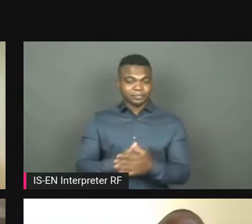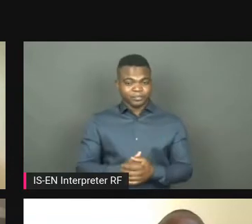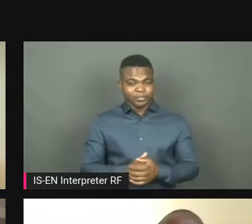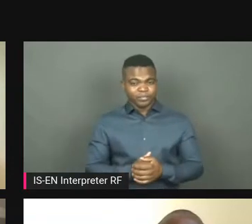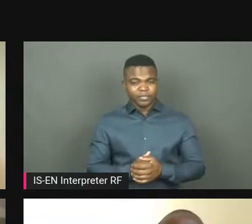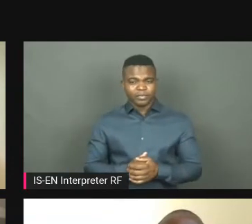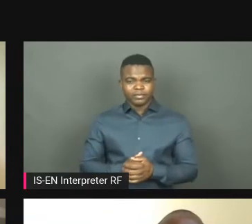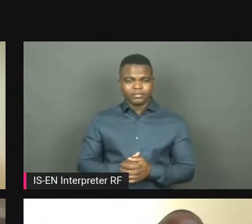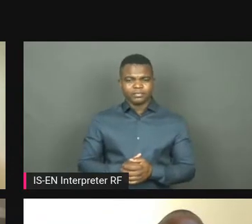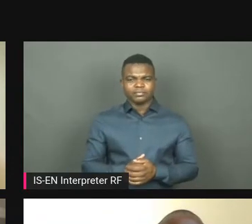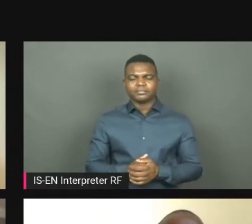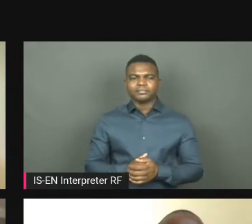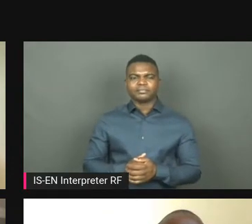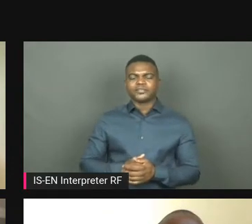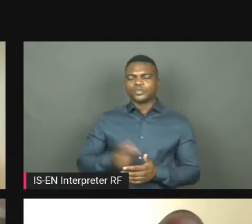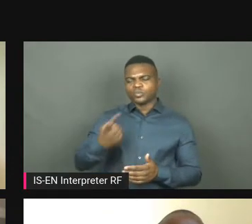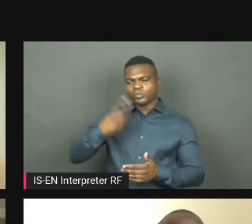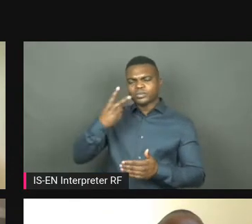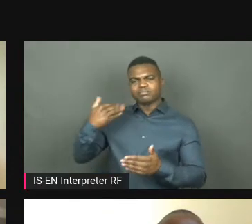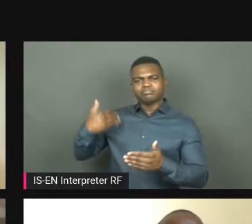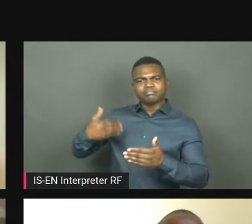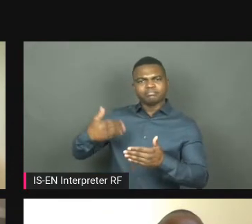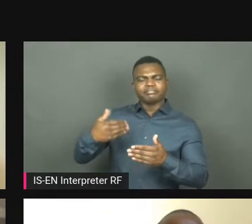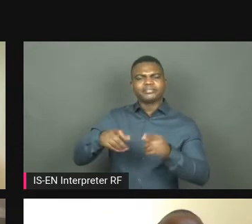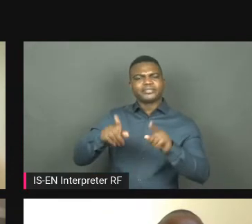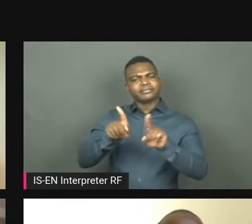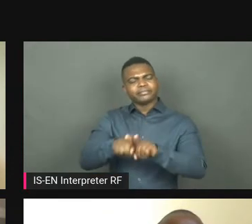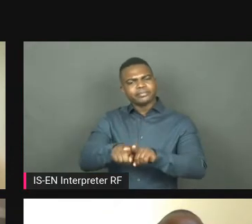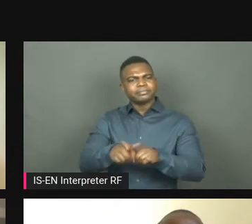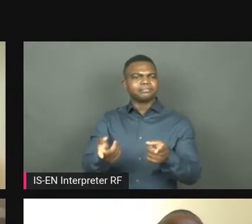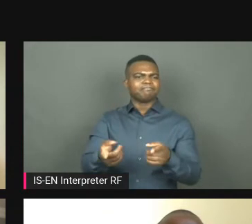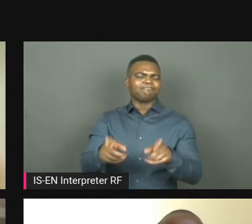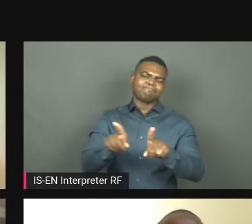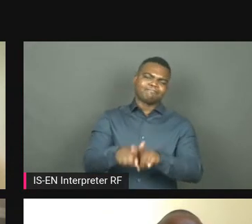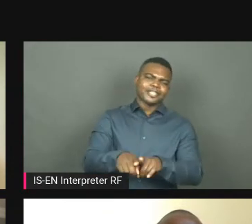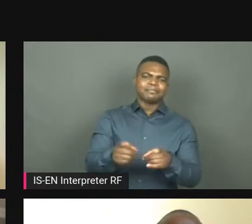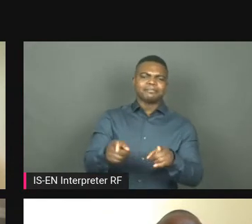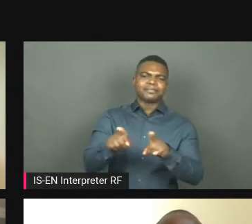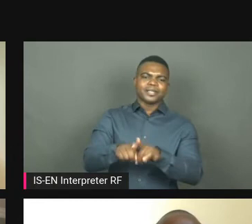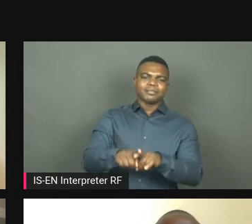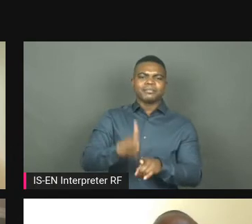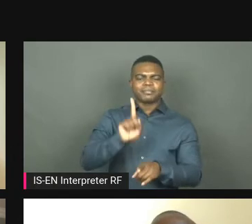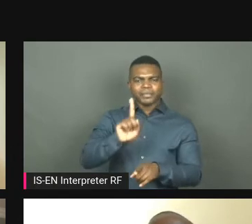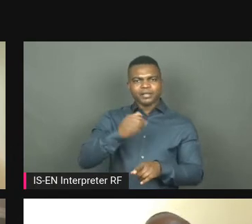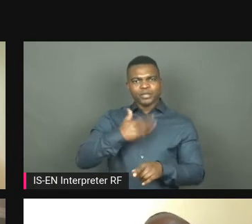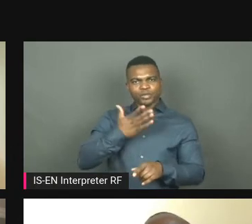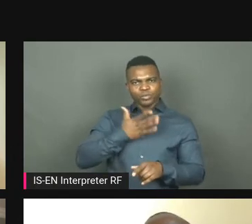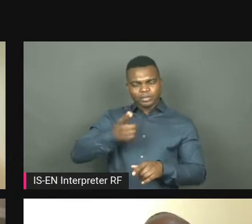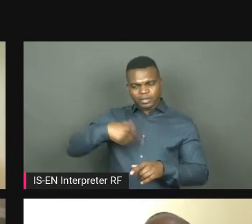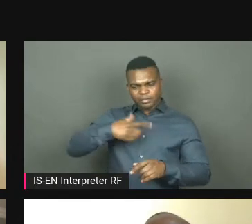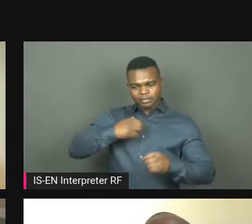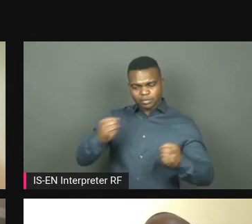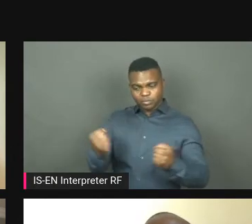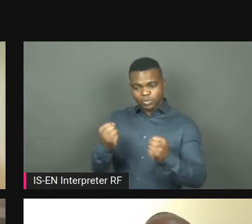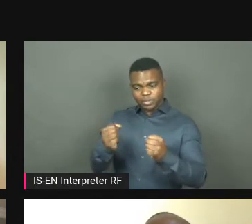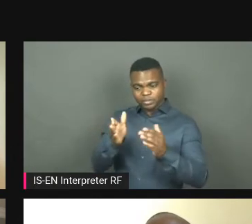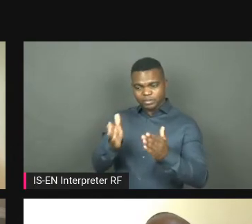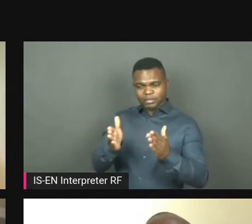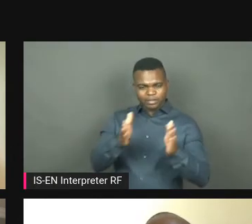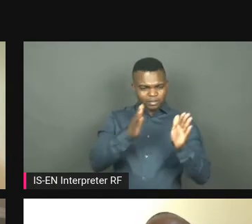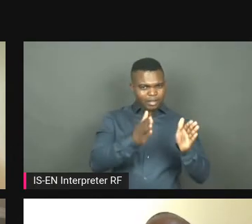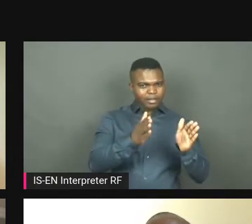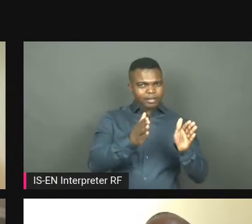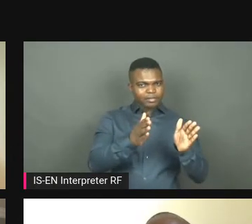the importance of exchanging with each other and to look at the how can